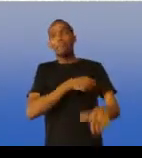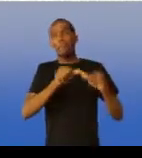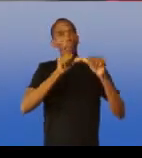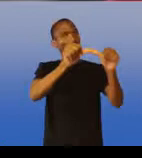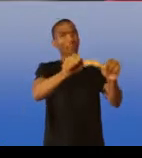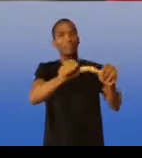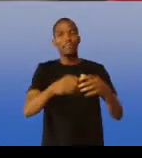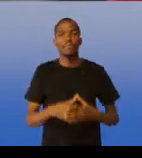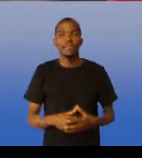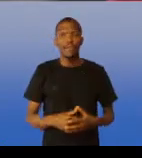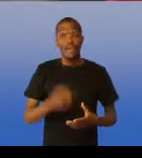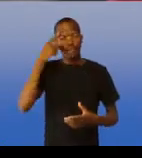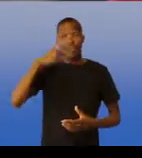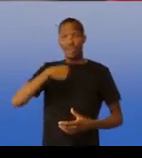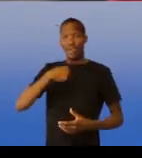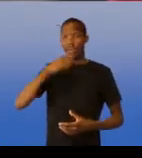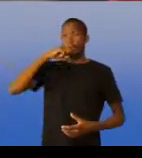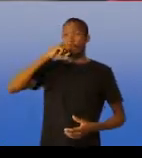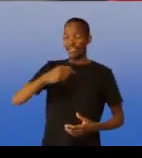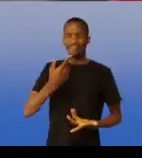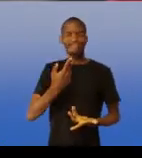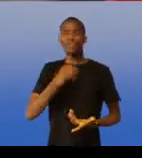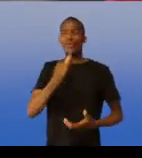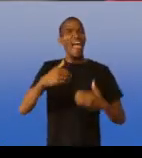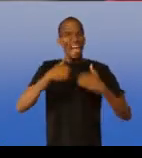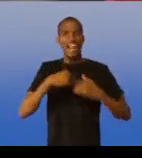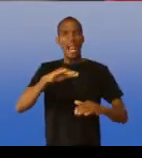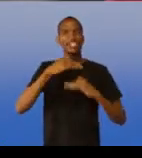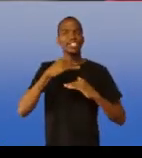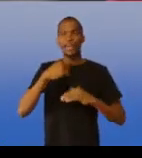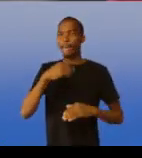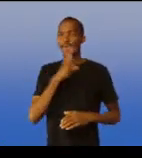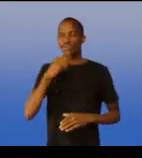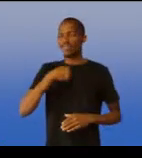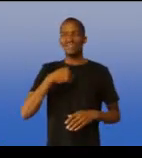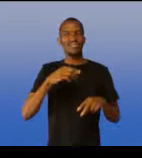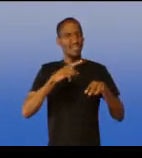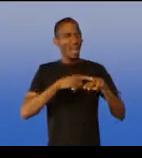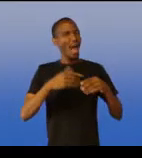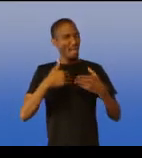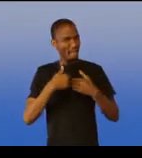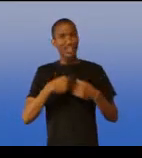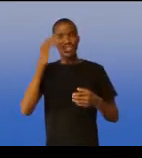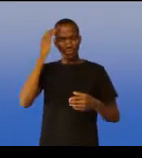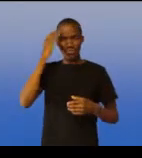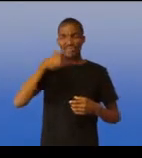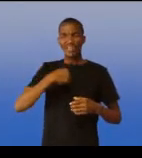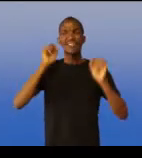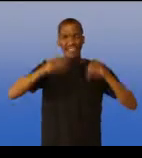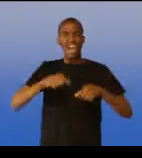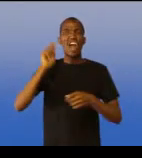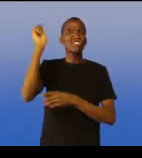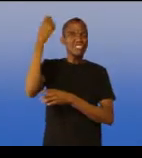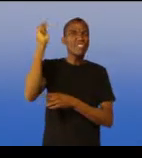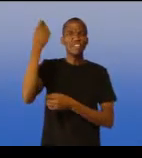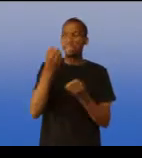certainly do. So to me, it means I have no limitations on earth because I'm living with HIV. Now I know that I can achieve anything in